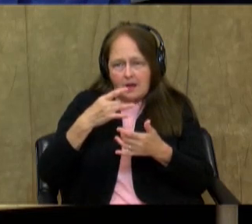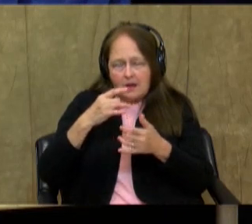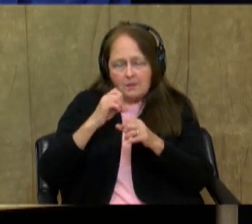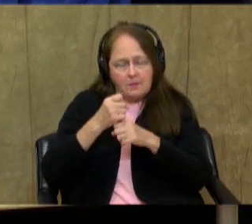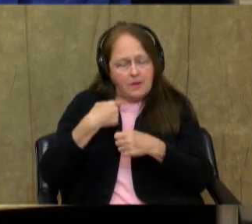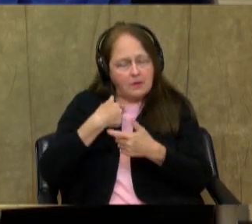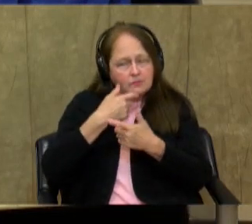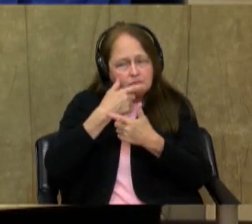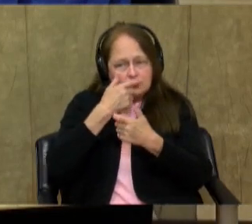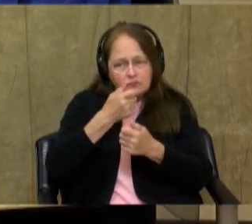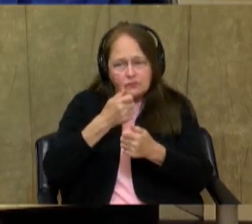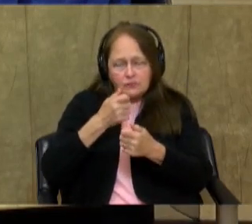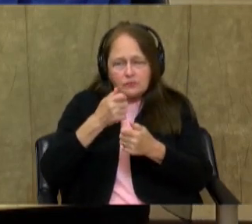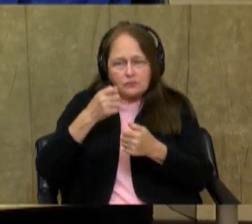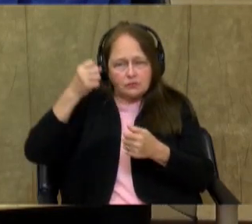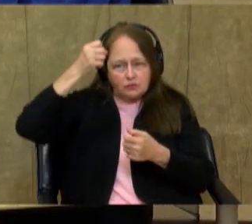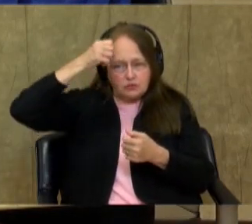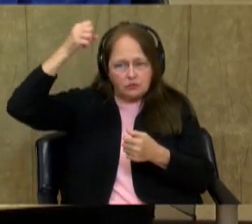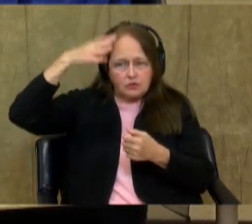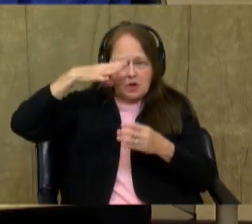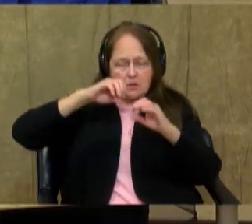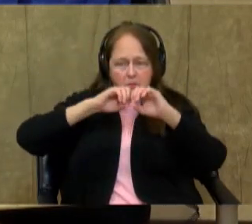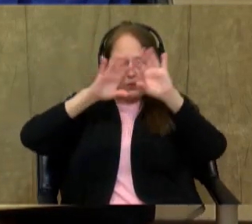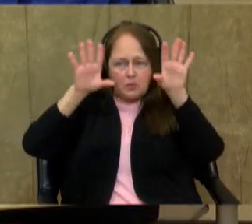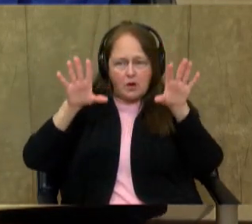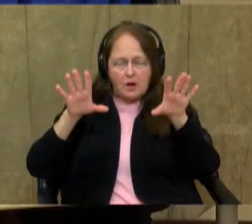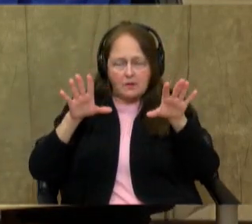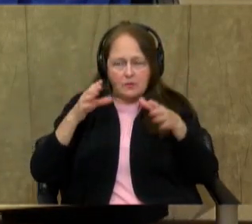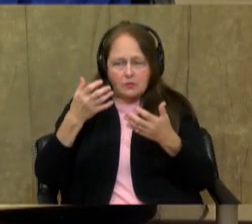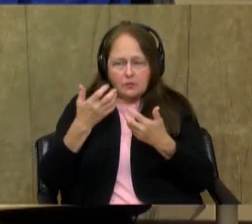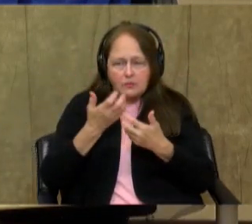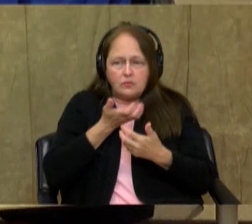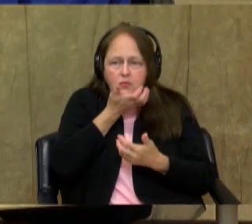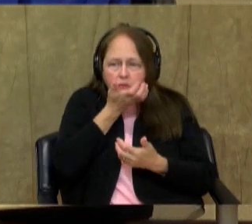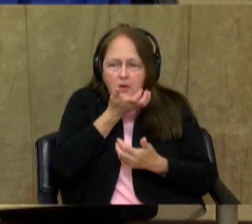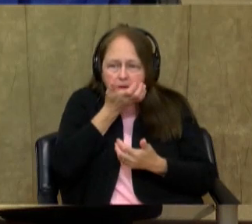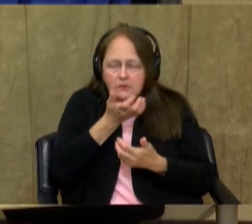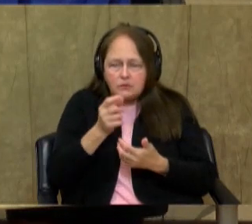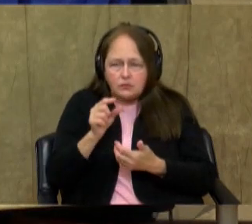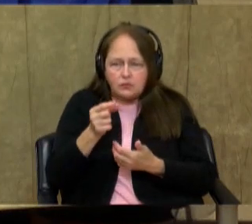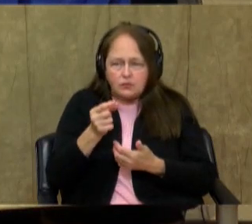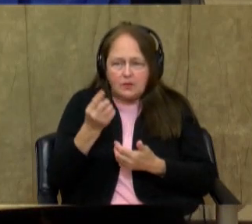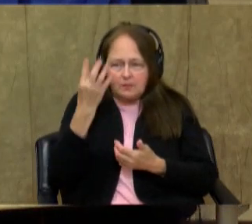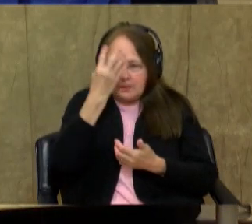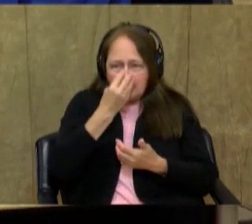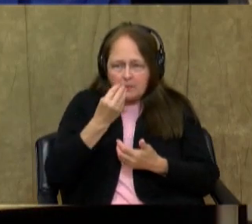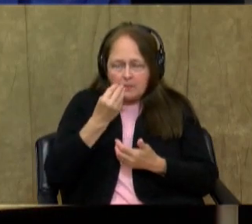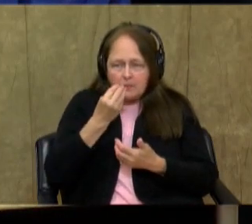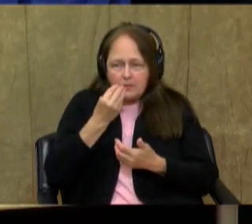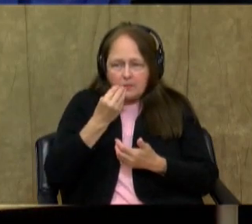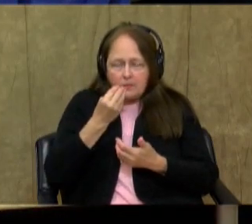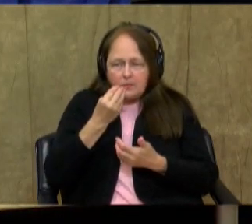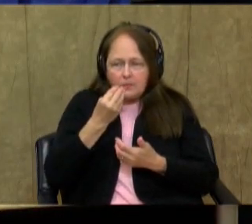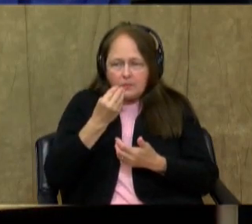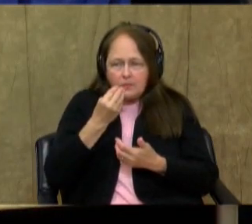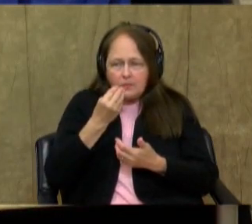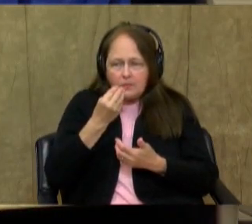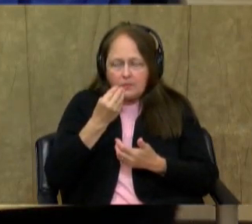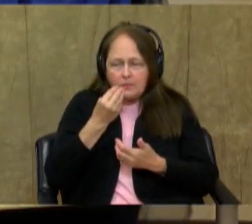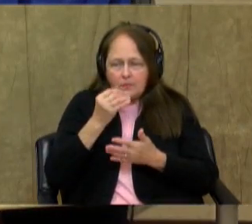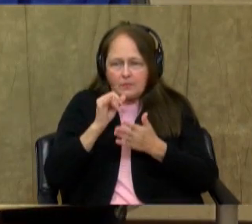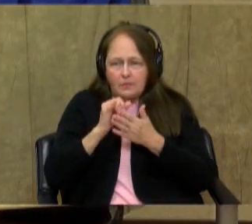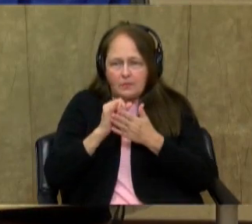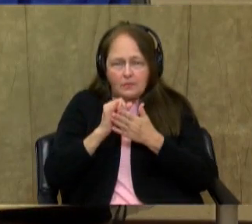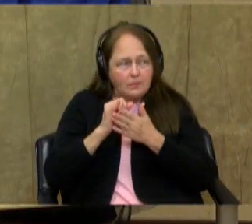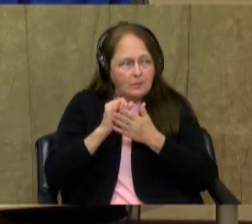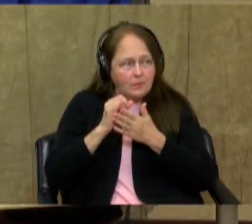my interest. I see the sun, it's bright, it's colorful, the grass is really green and pretty, but there's a lot going on. This